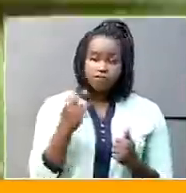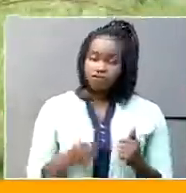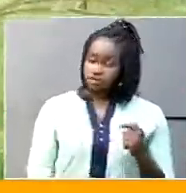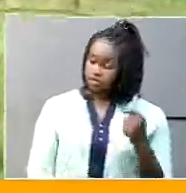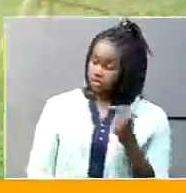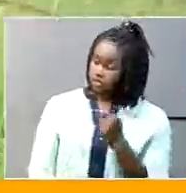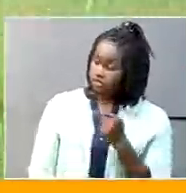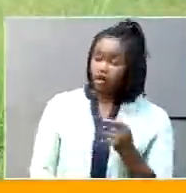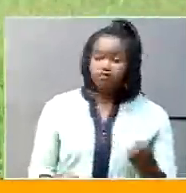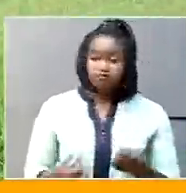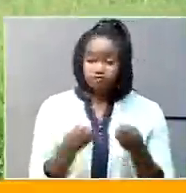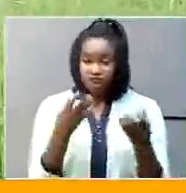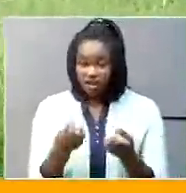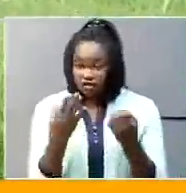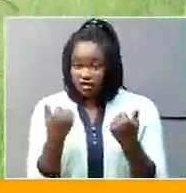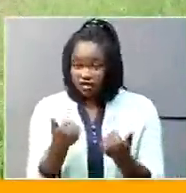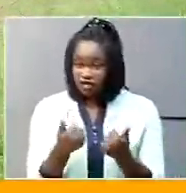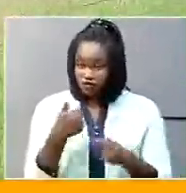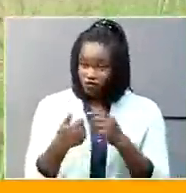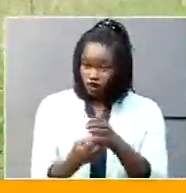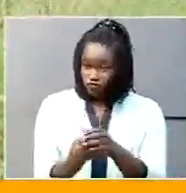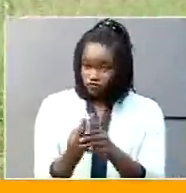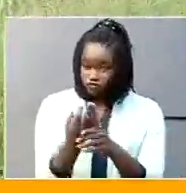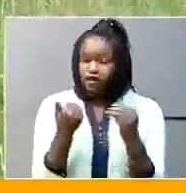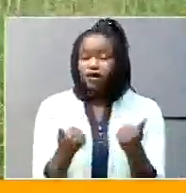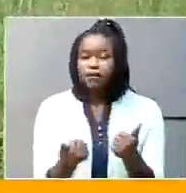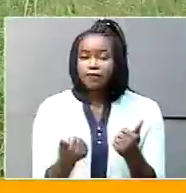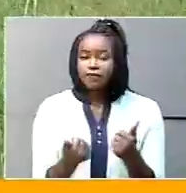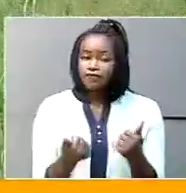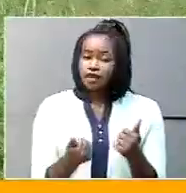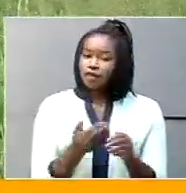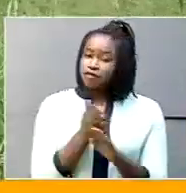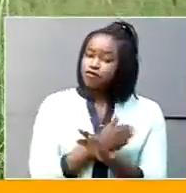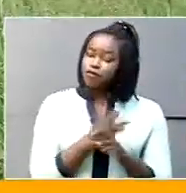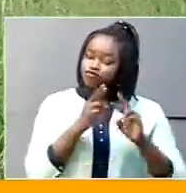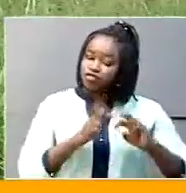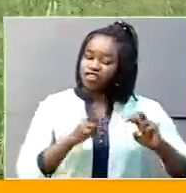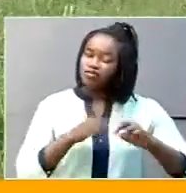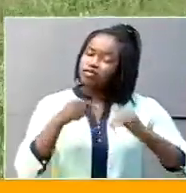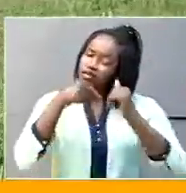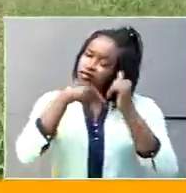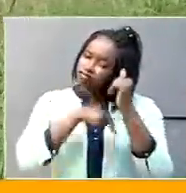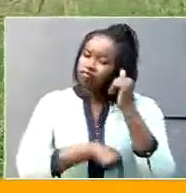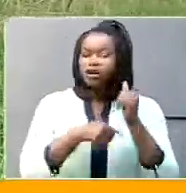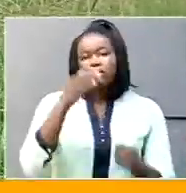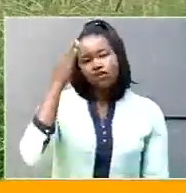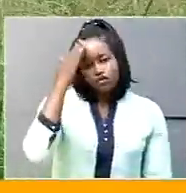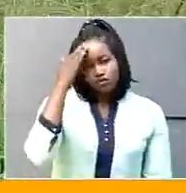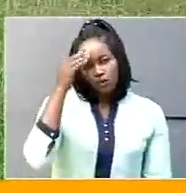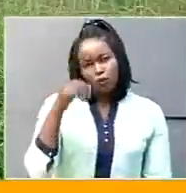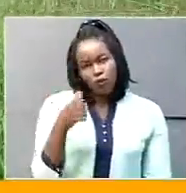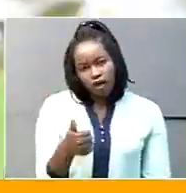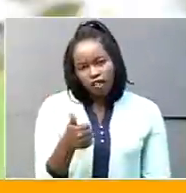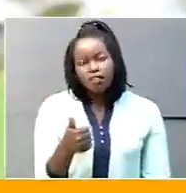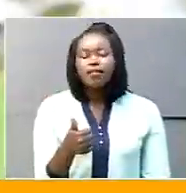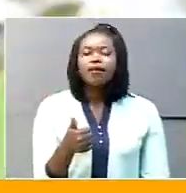grasses that we are growing ourselves, they have been researched on extensively. We know the dry matter